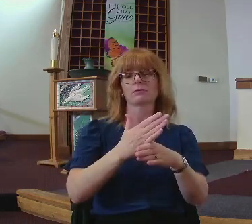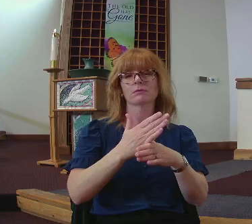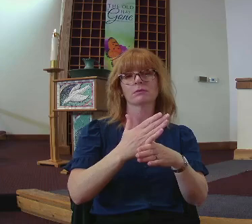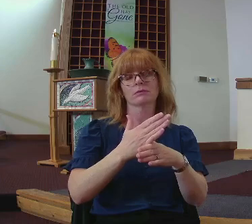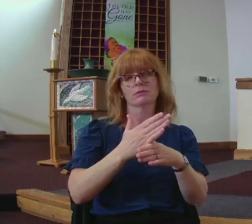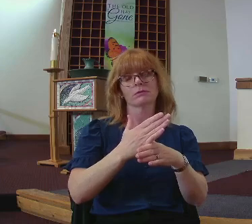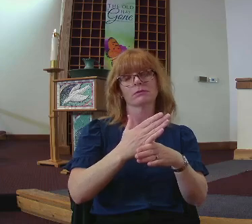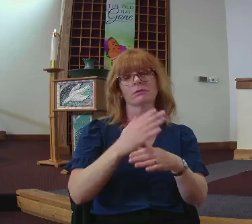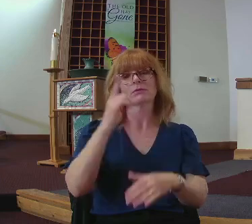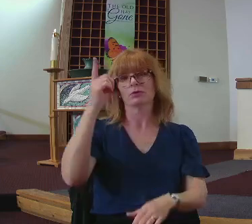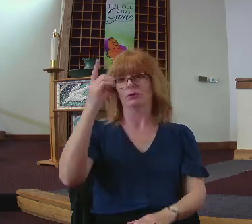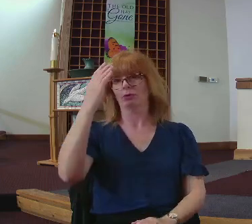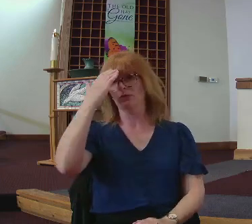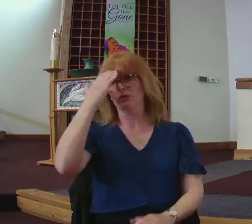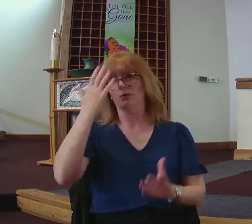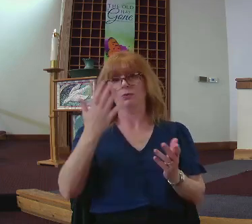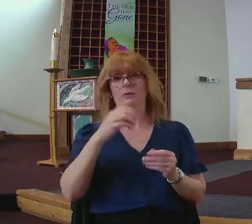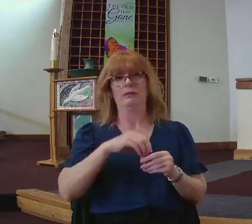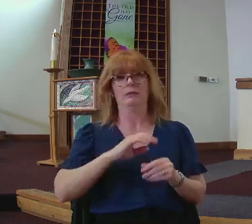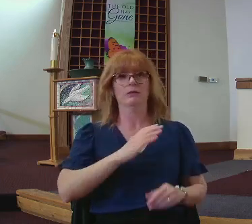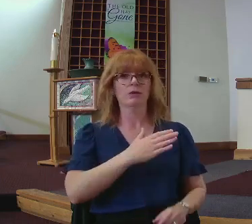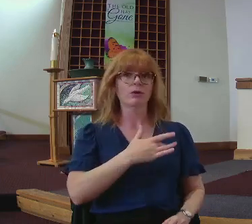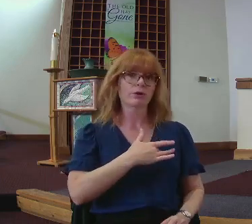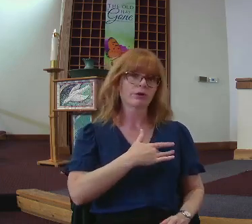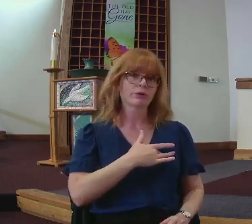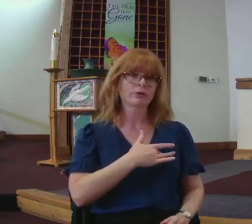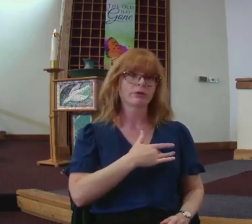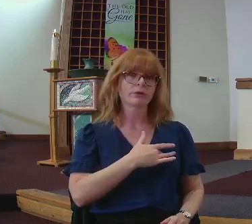And you know what is on our hearts.